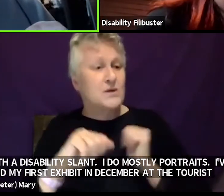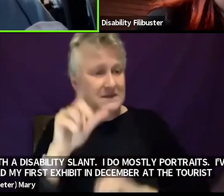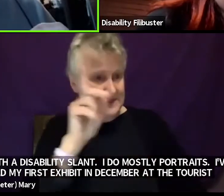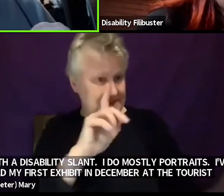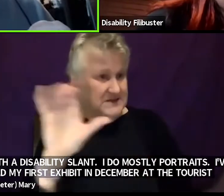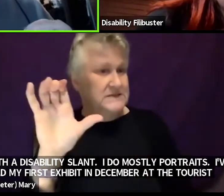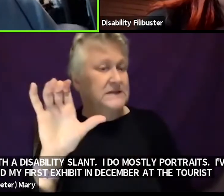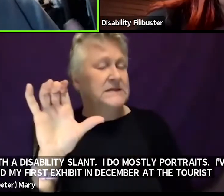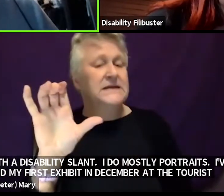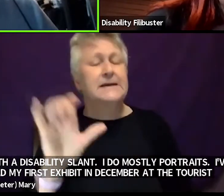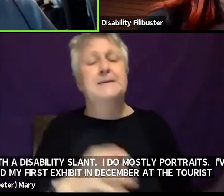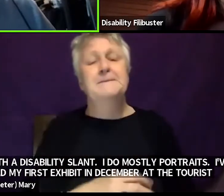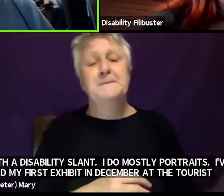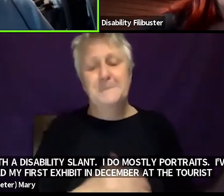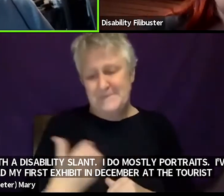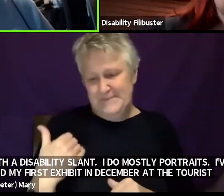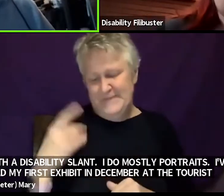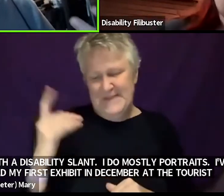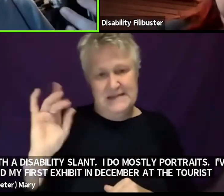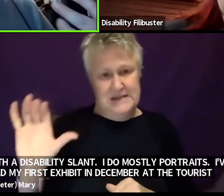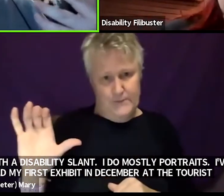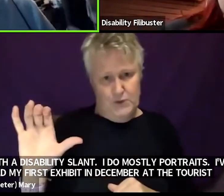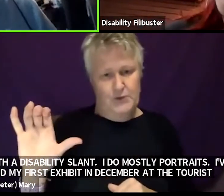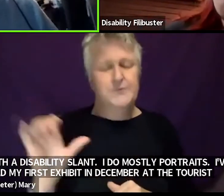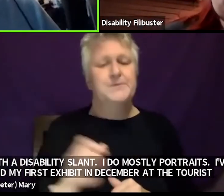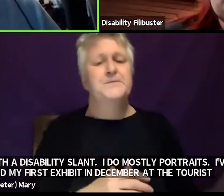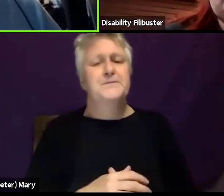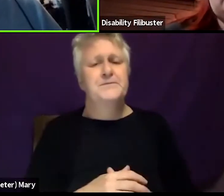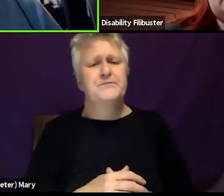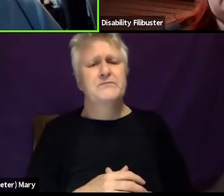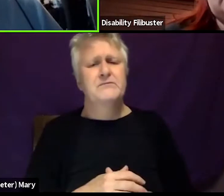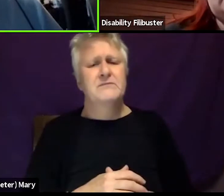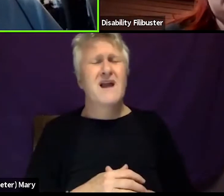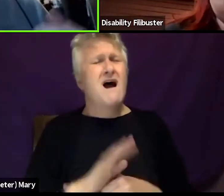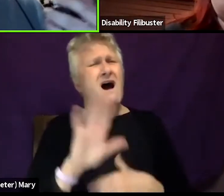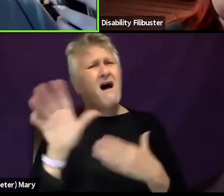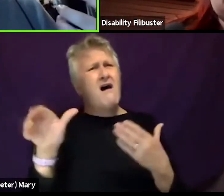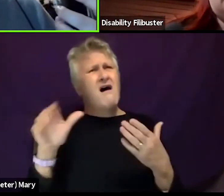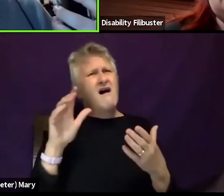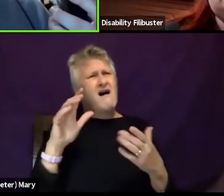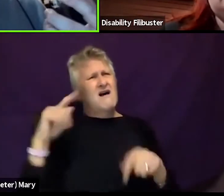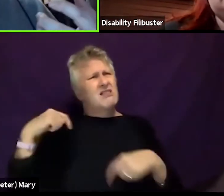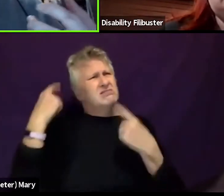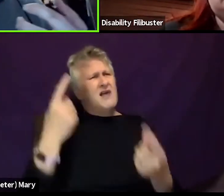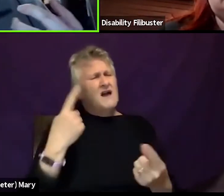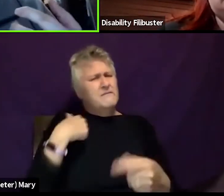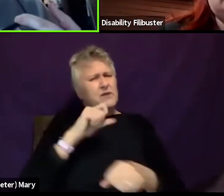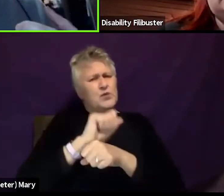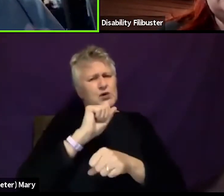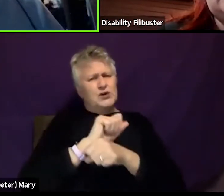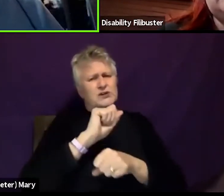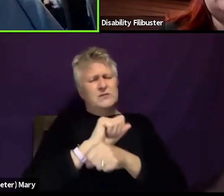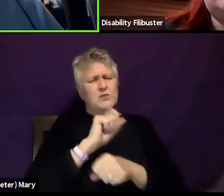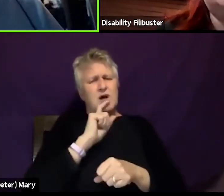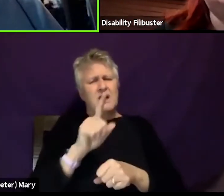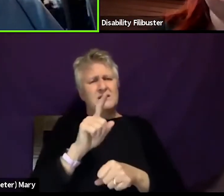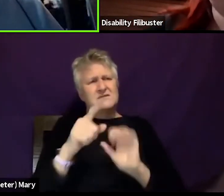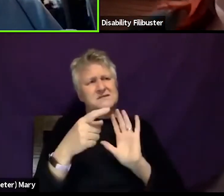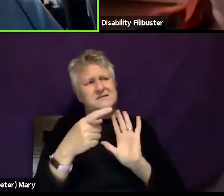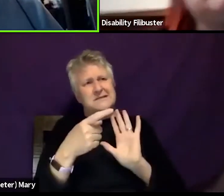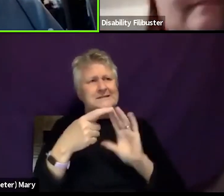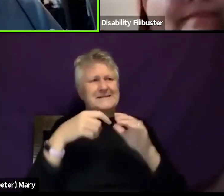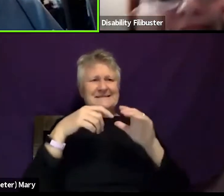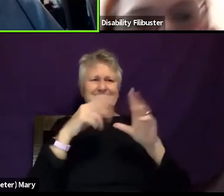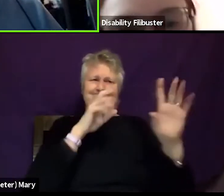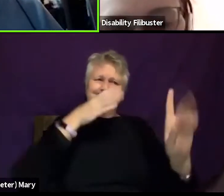a lot of my practice before was accessibility to the arts, but after, well, the